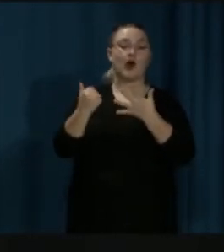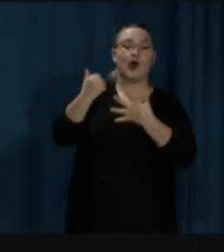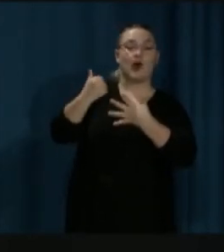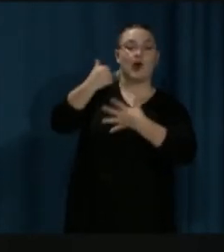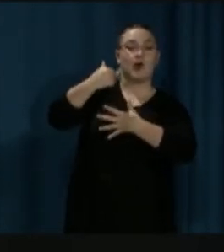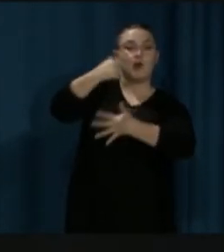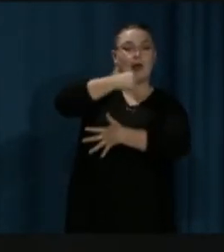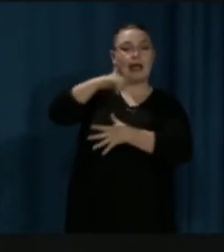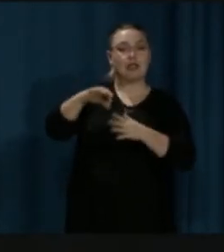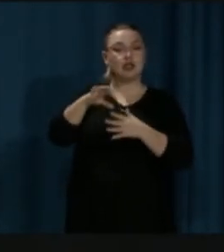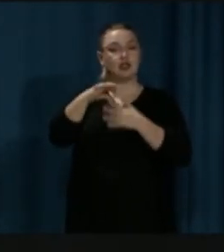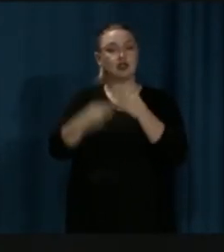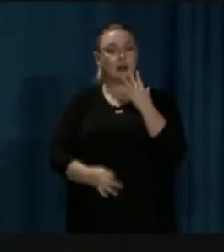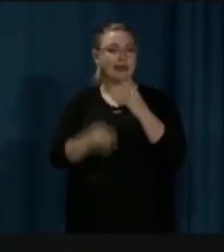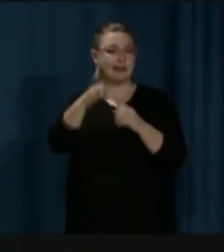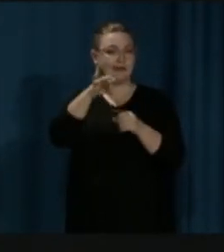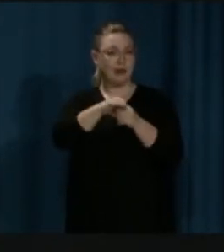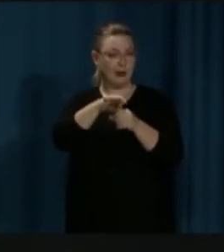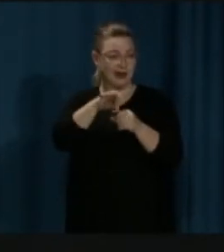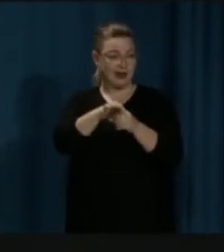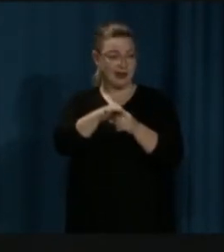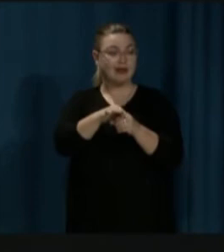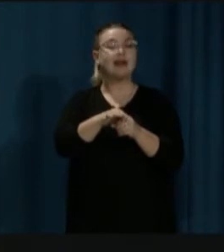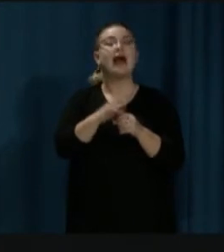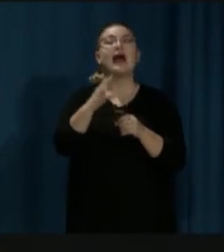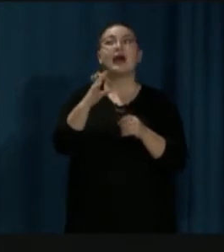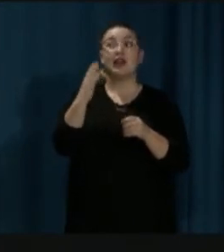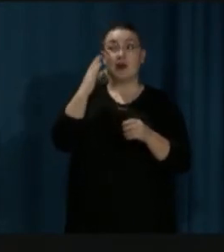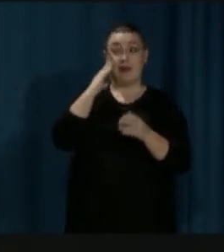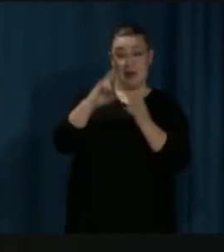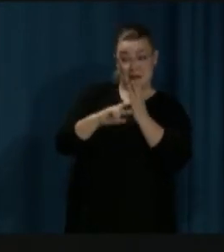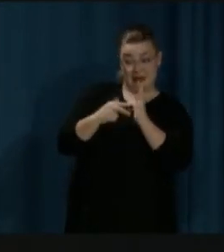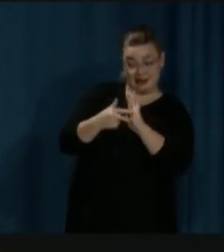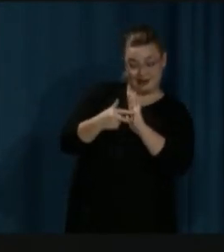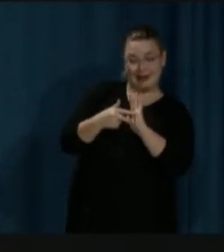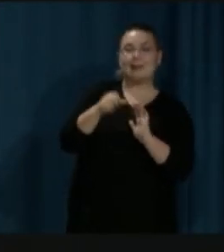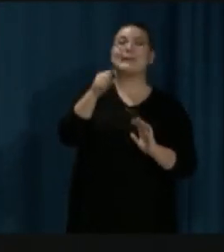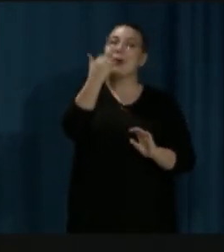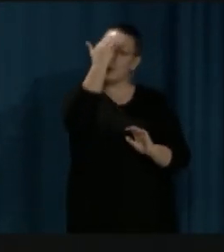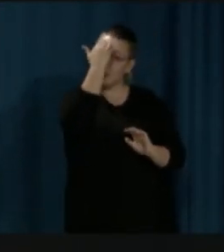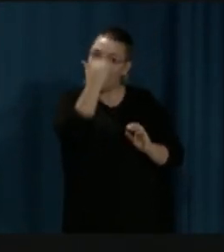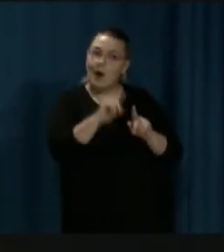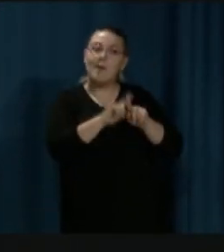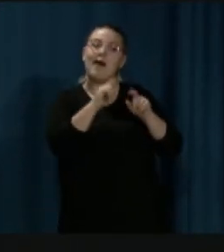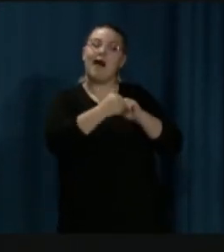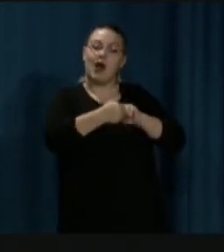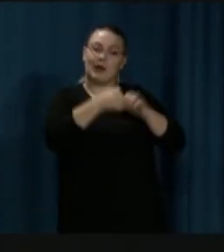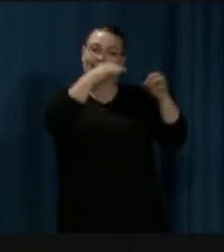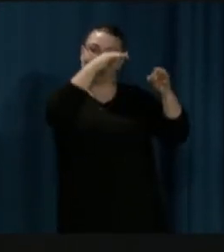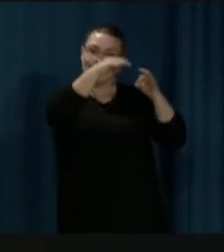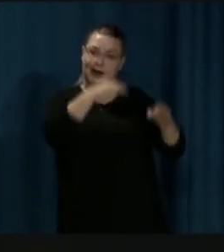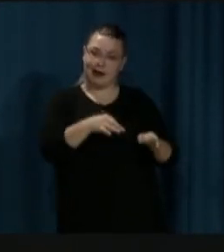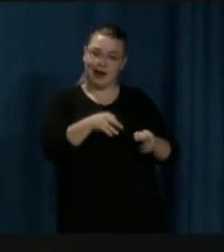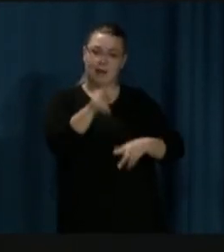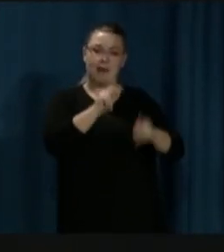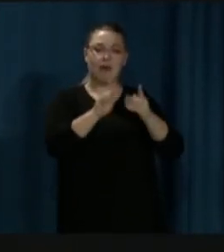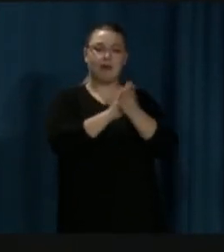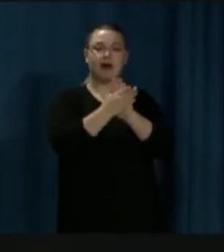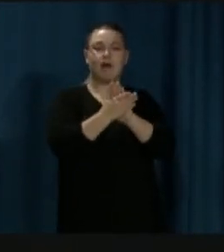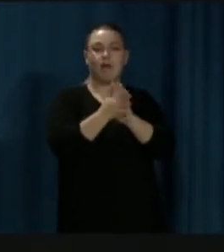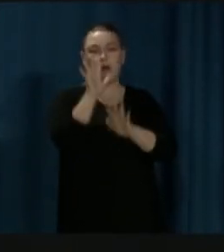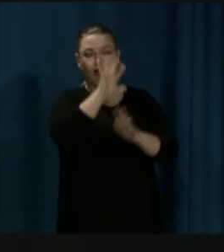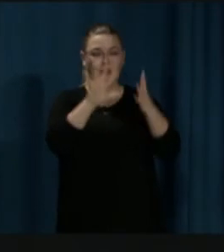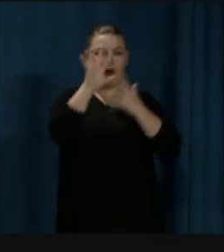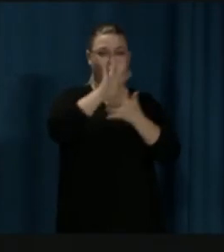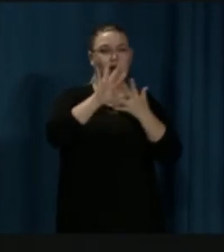explain what that is? Do you know? I know what it is. I'm going to try to see if I can explain it in a very easy, forward way, because it tends to confuse people.